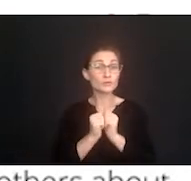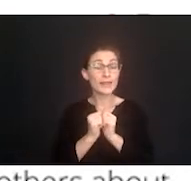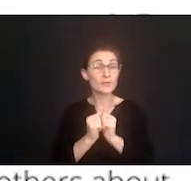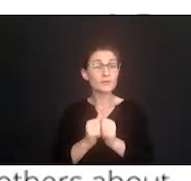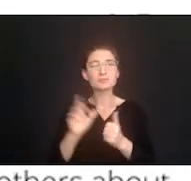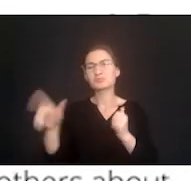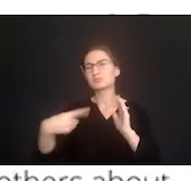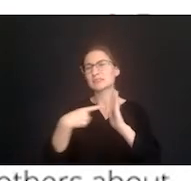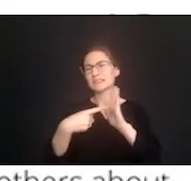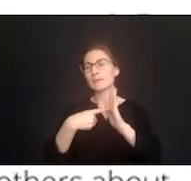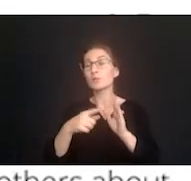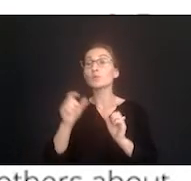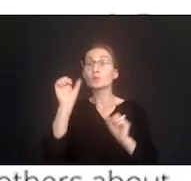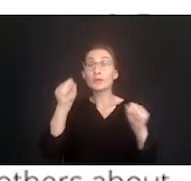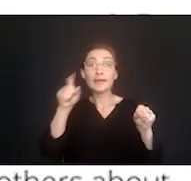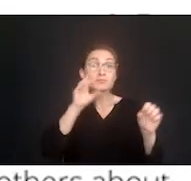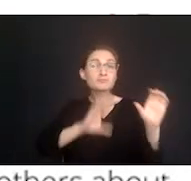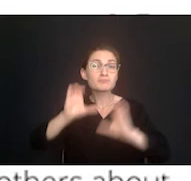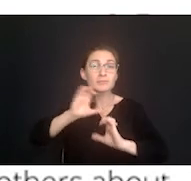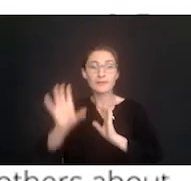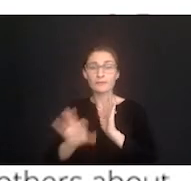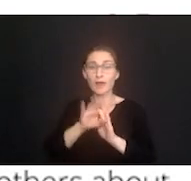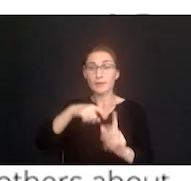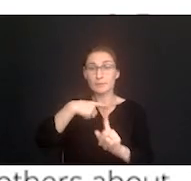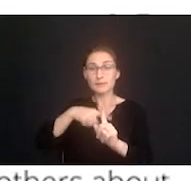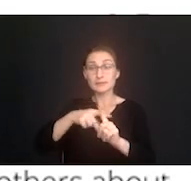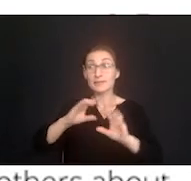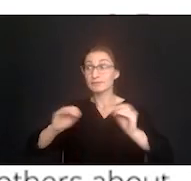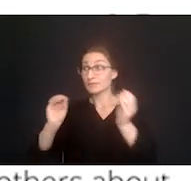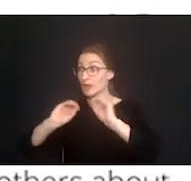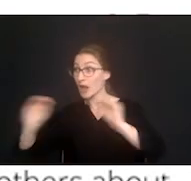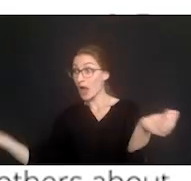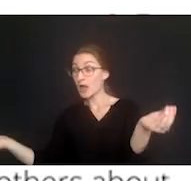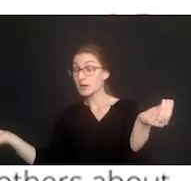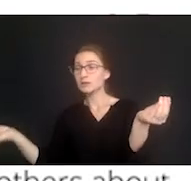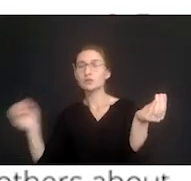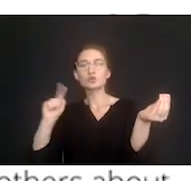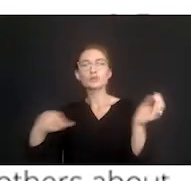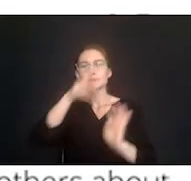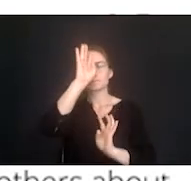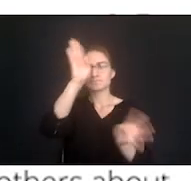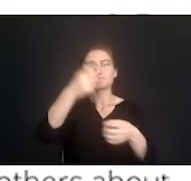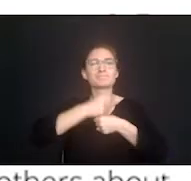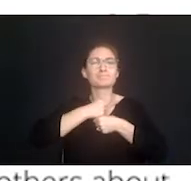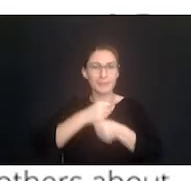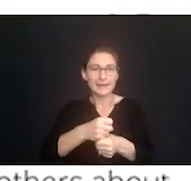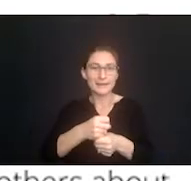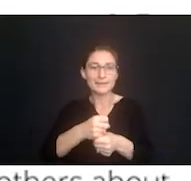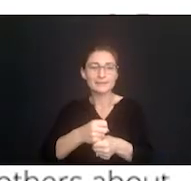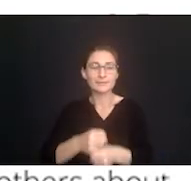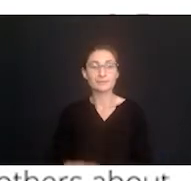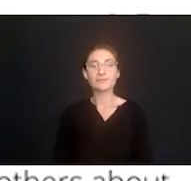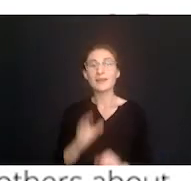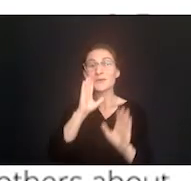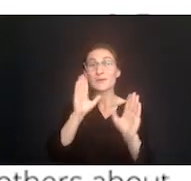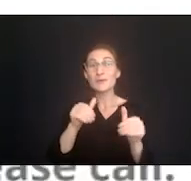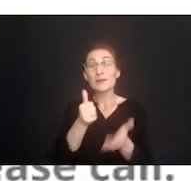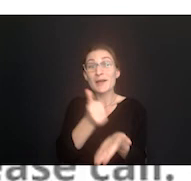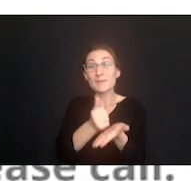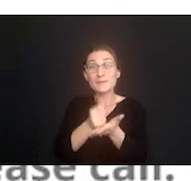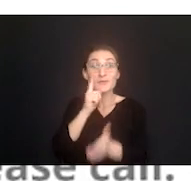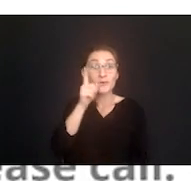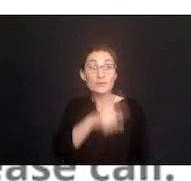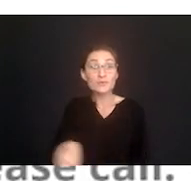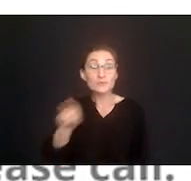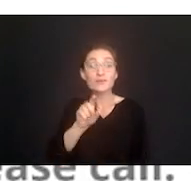But look for positives, and if you can, and if you don't see any, try to create some for yourself where is possible. I hope that was helpful